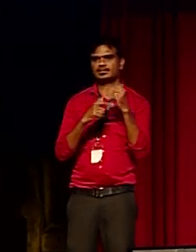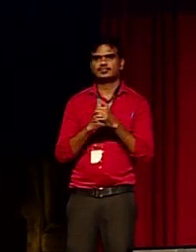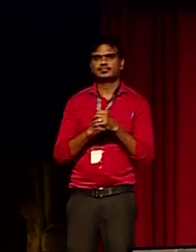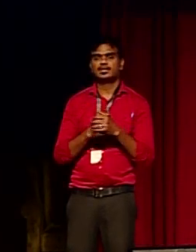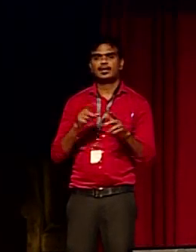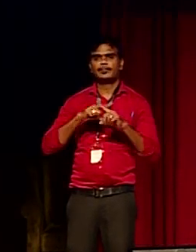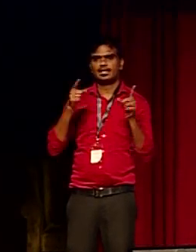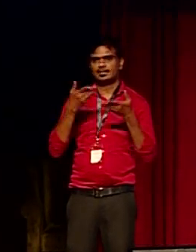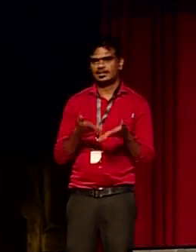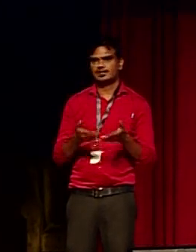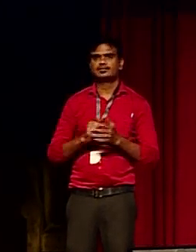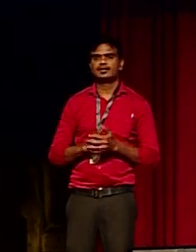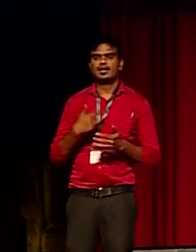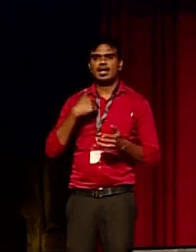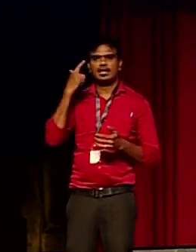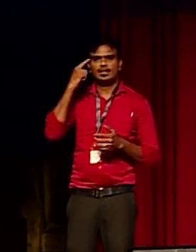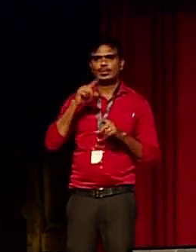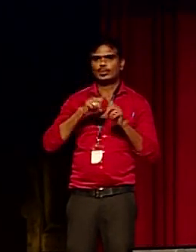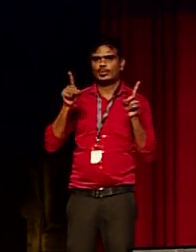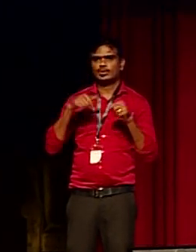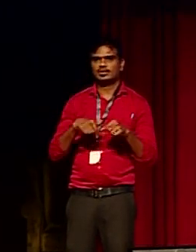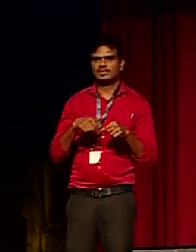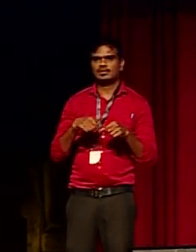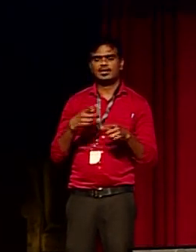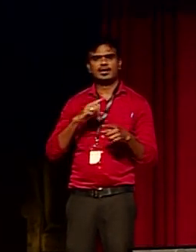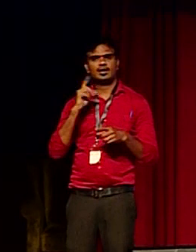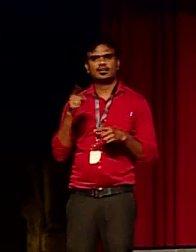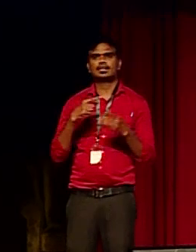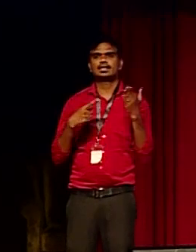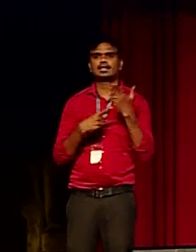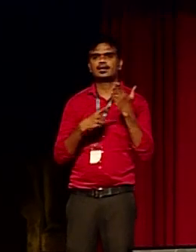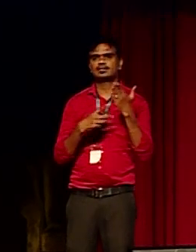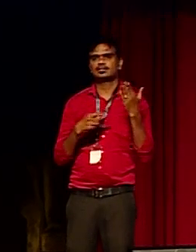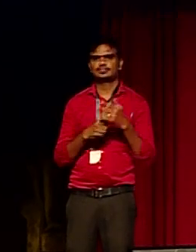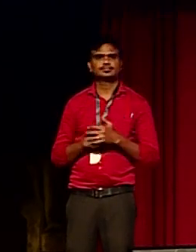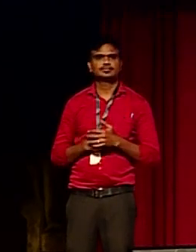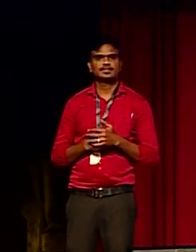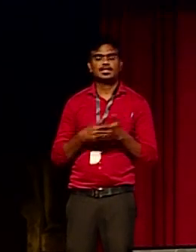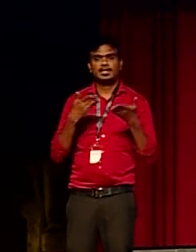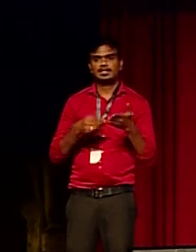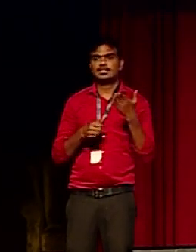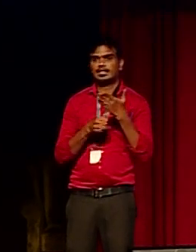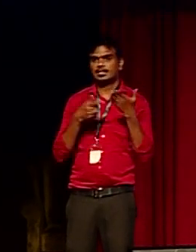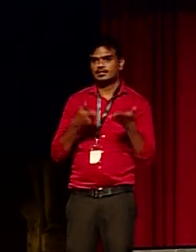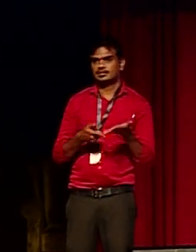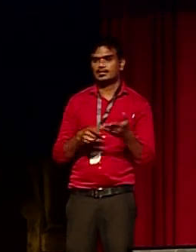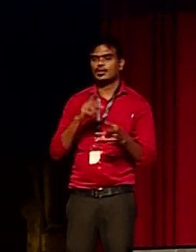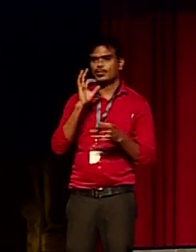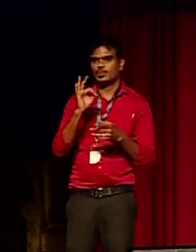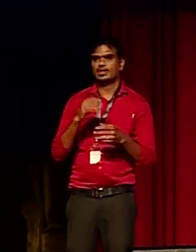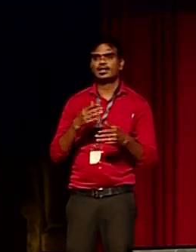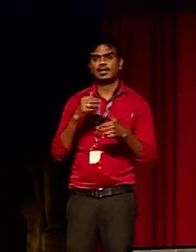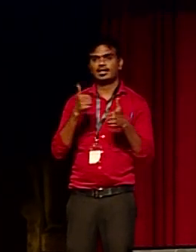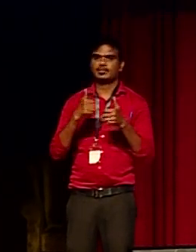But then, I don't think we can give all the credit to the technology. because technology is only an